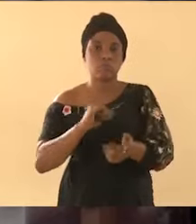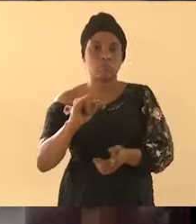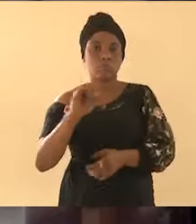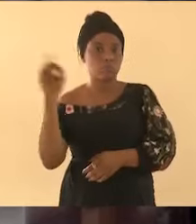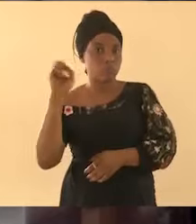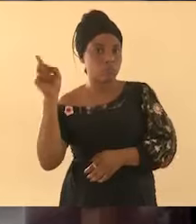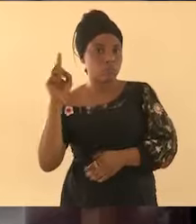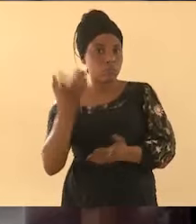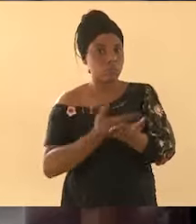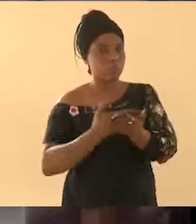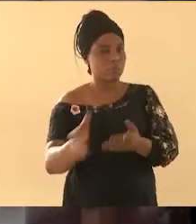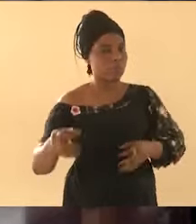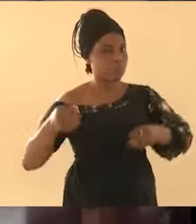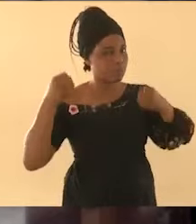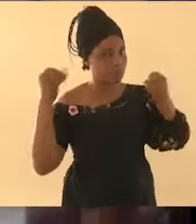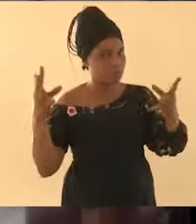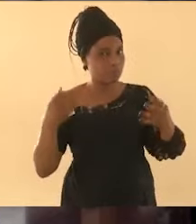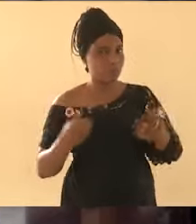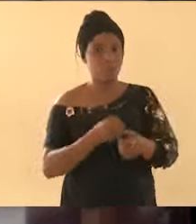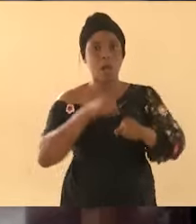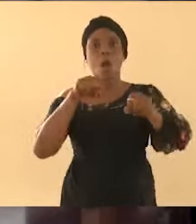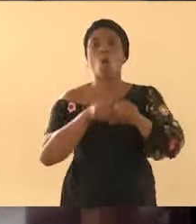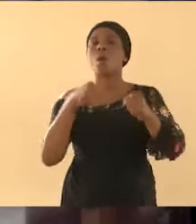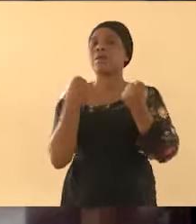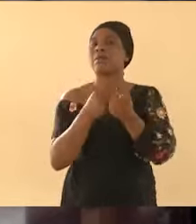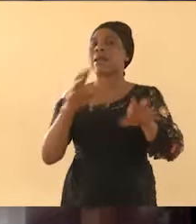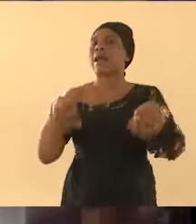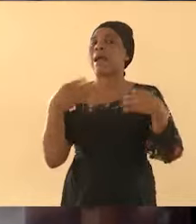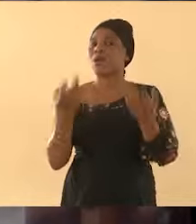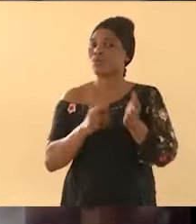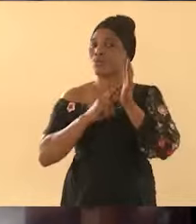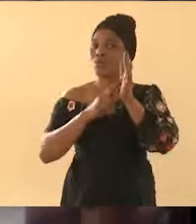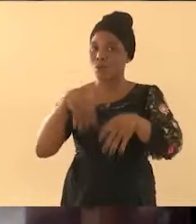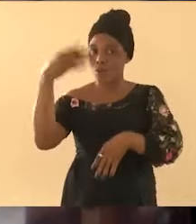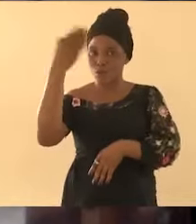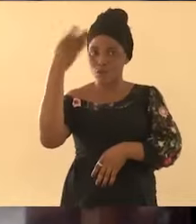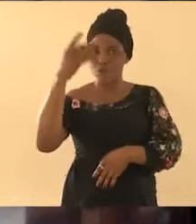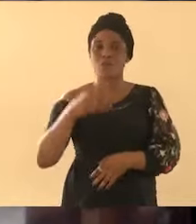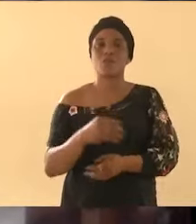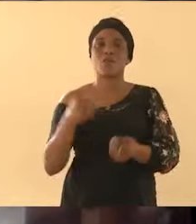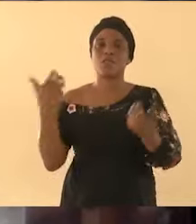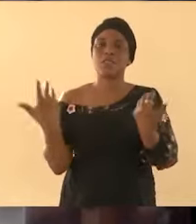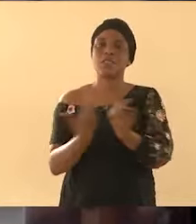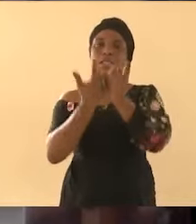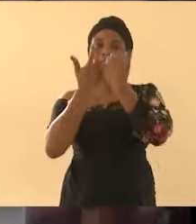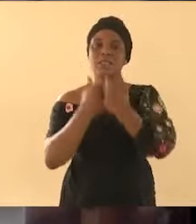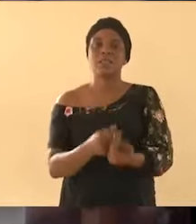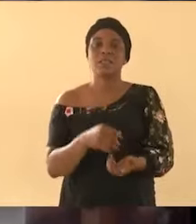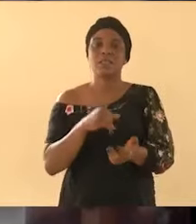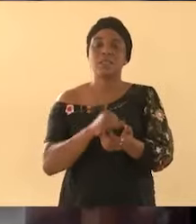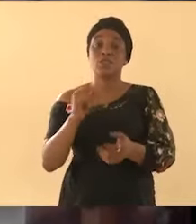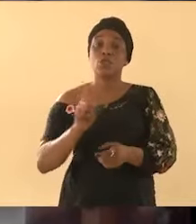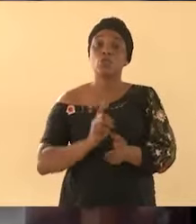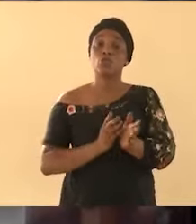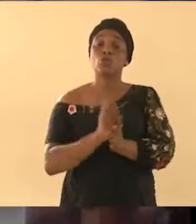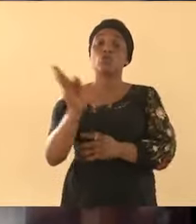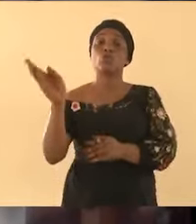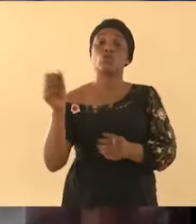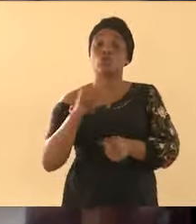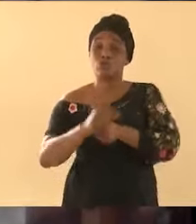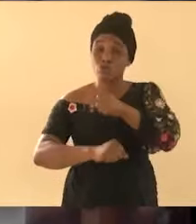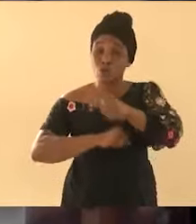And this is where I see that we lack a lot in our society. How do you respond in the face of suffering?